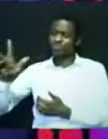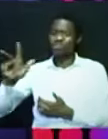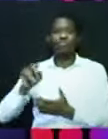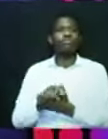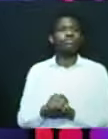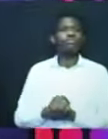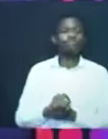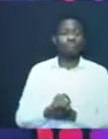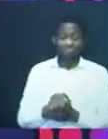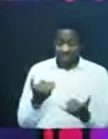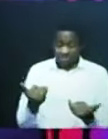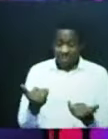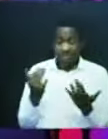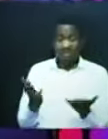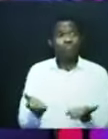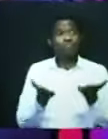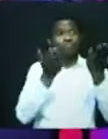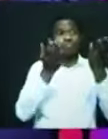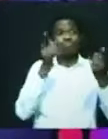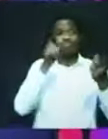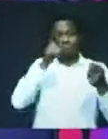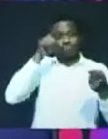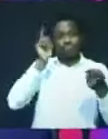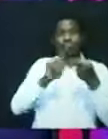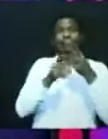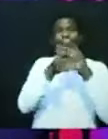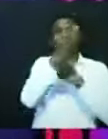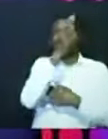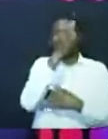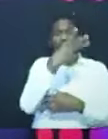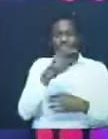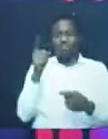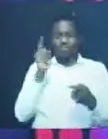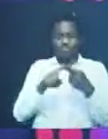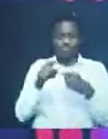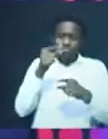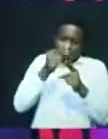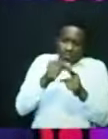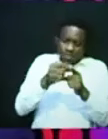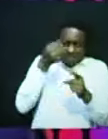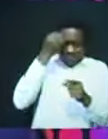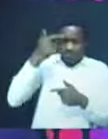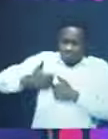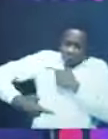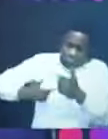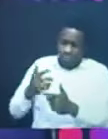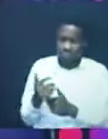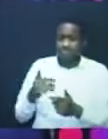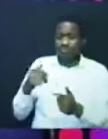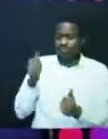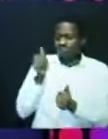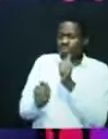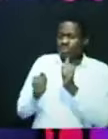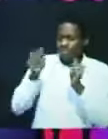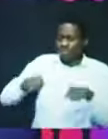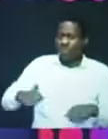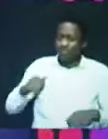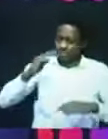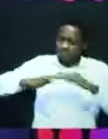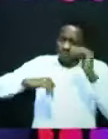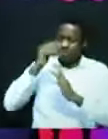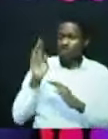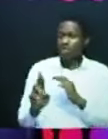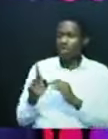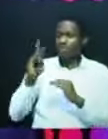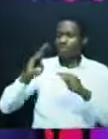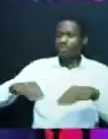Now I commit you to God and to the word of his grace, which can build you up and give you